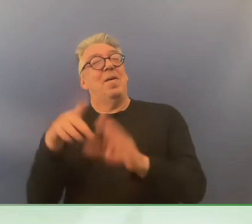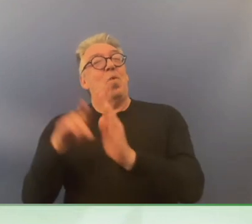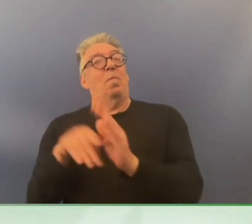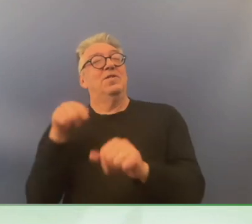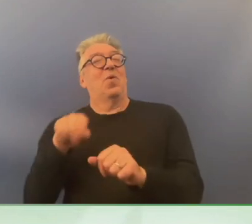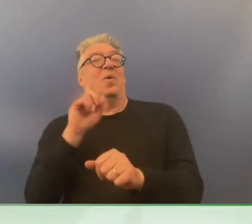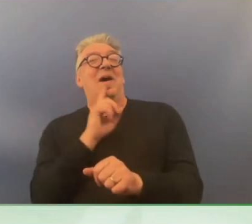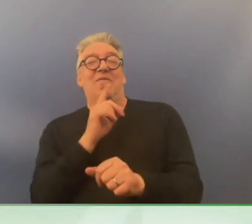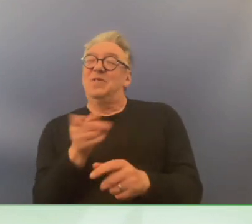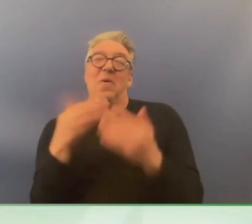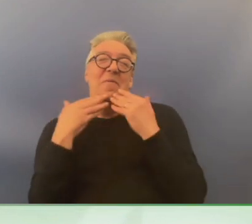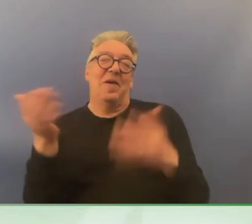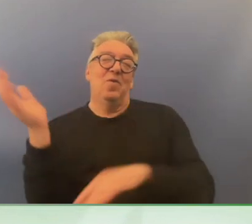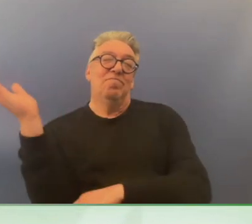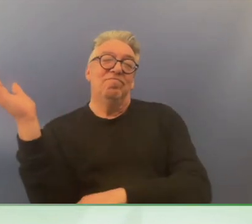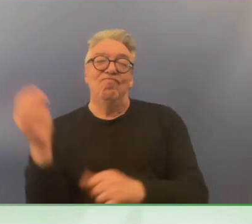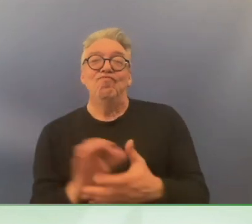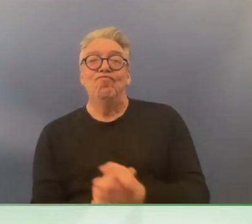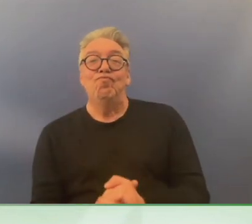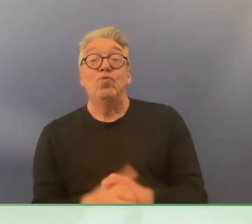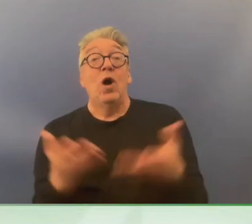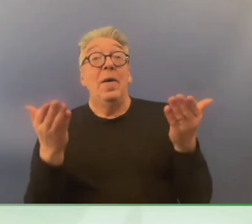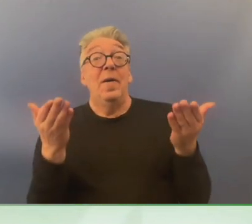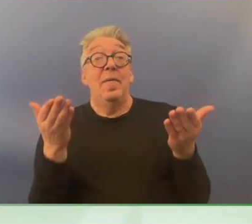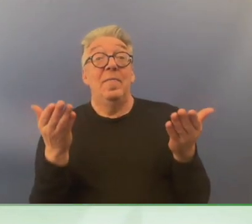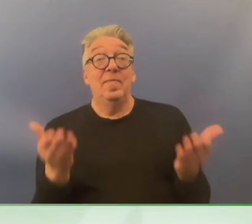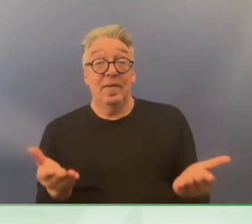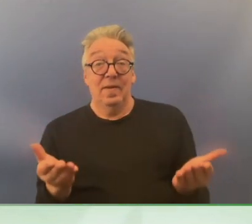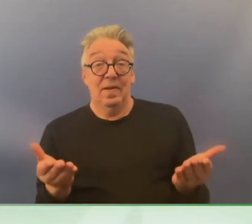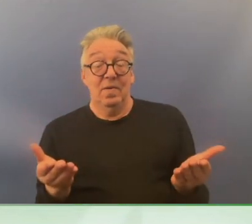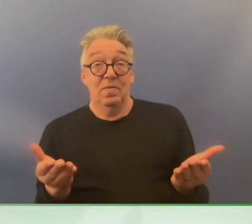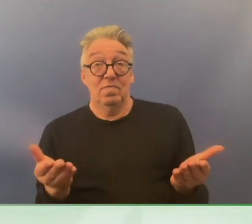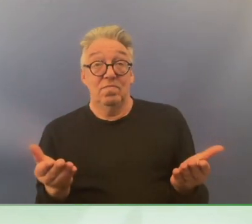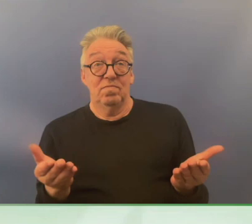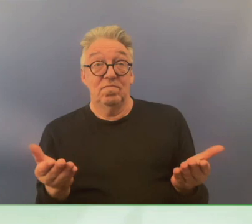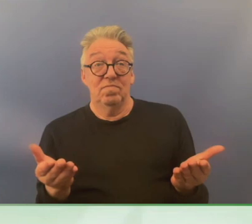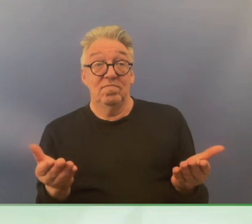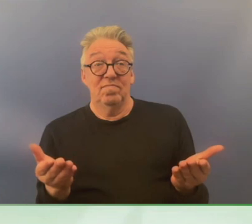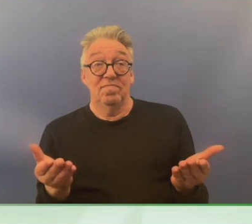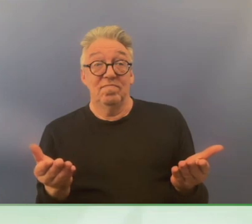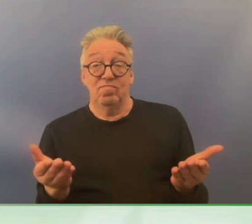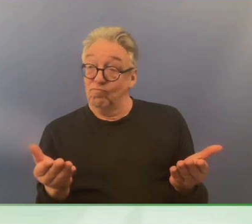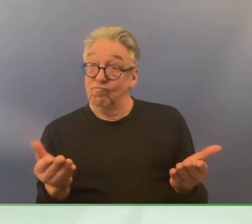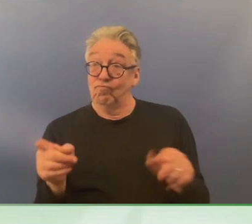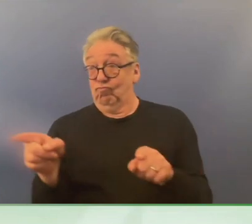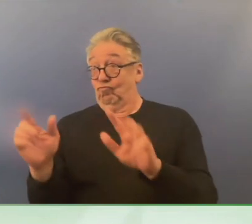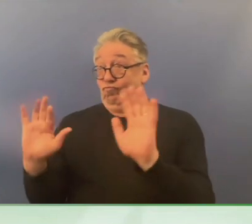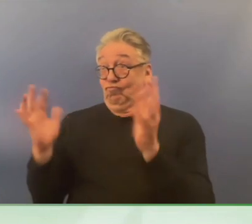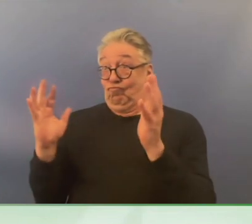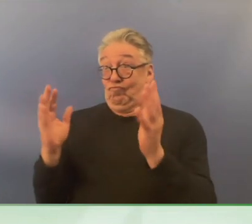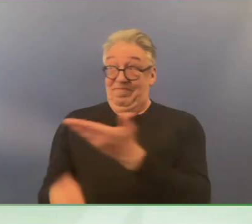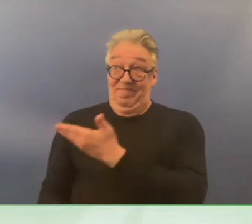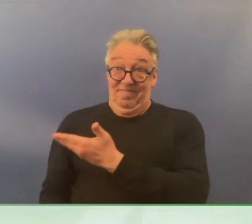Thank you. And with that, let's give Michelle a show of hands.